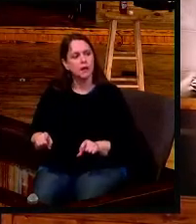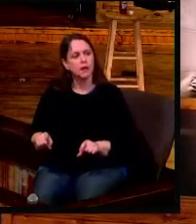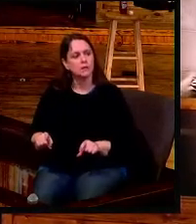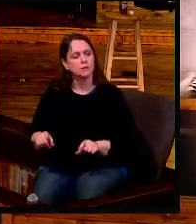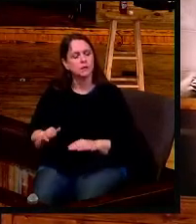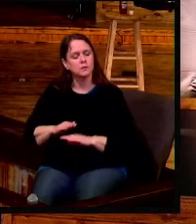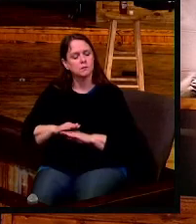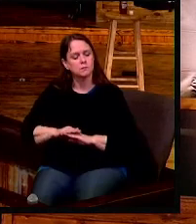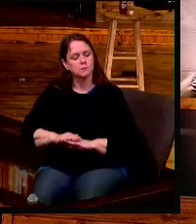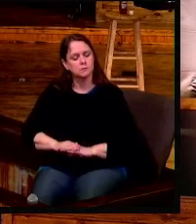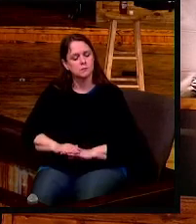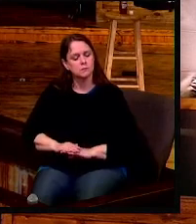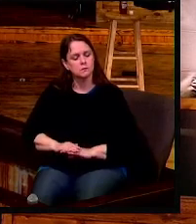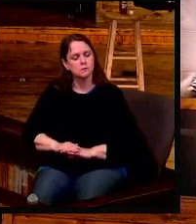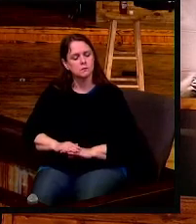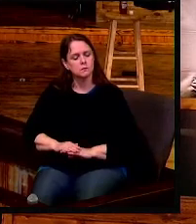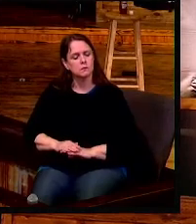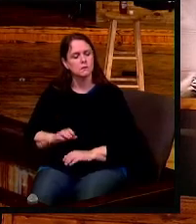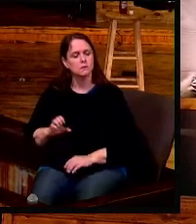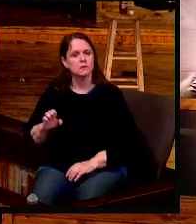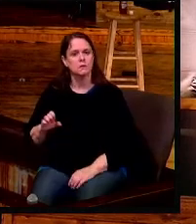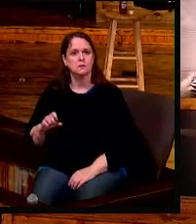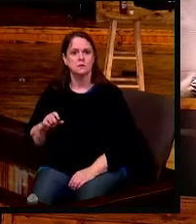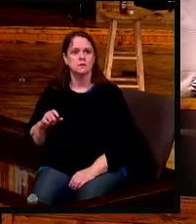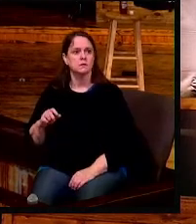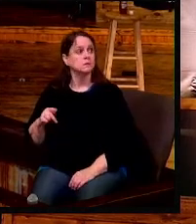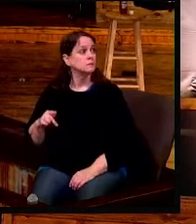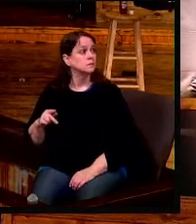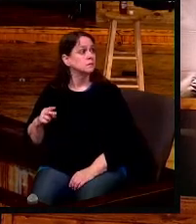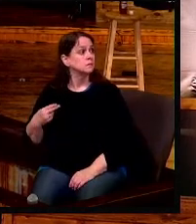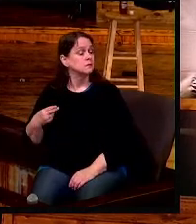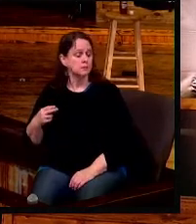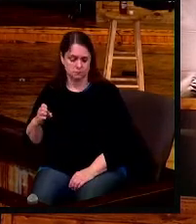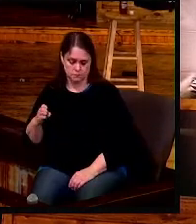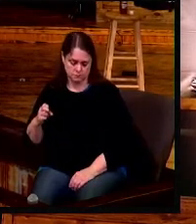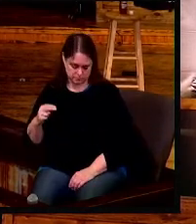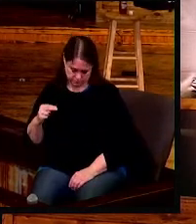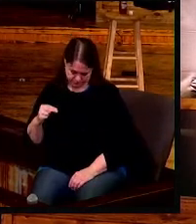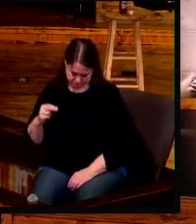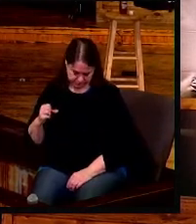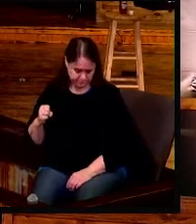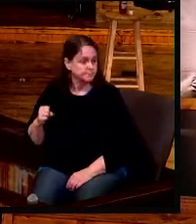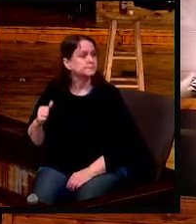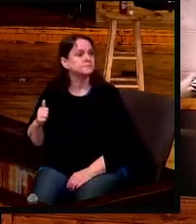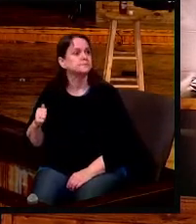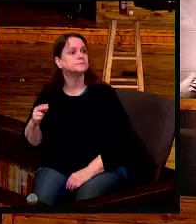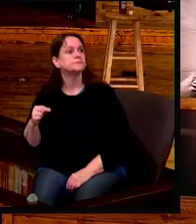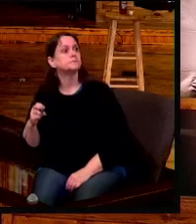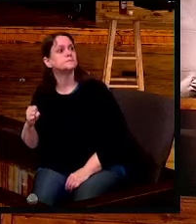In Ephesians 4, in the Message translation, so if you try to follow along, this is not going to read the same.